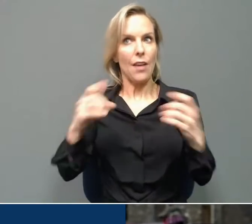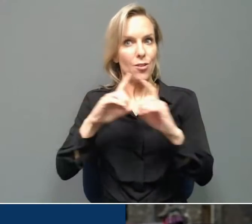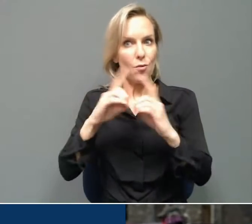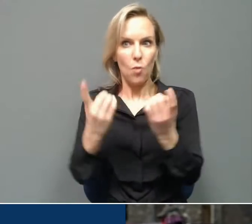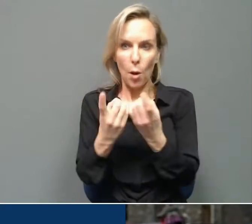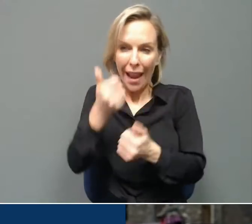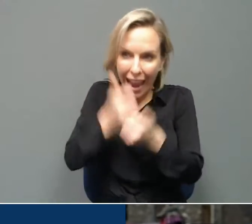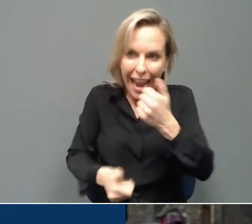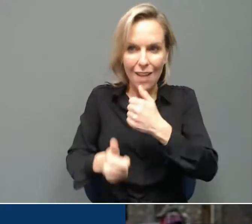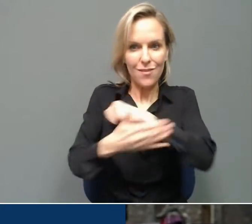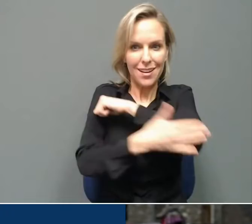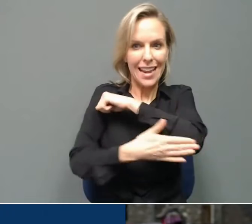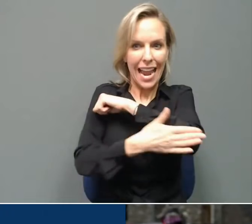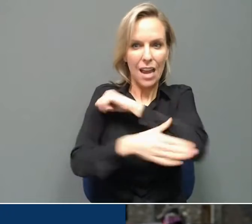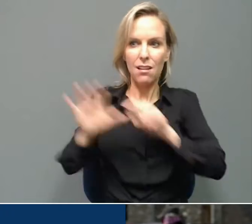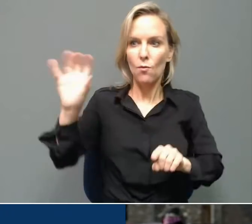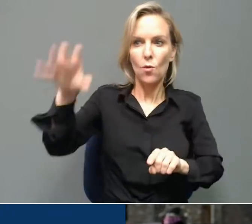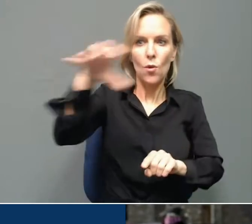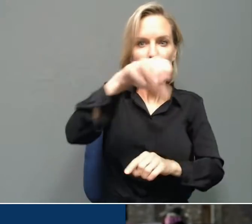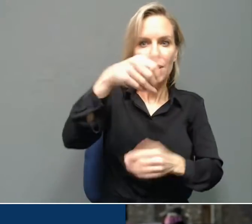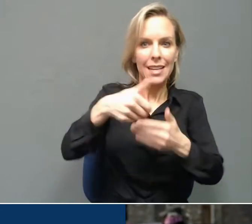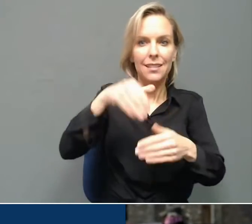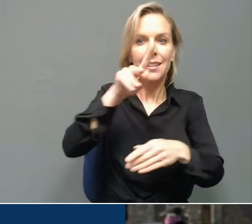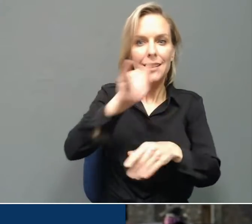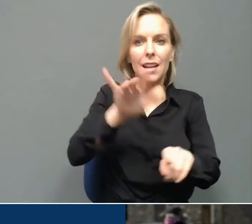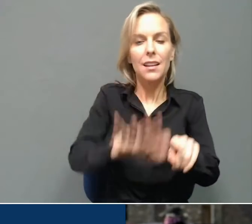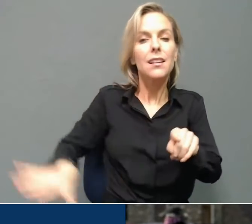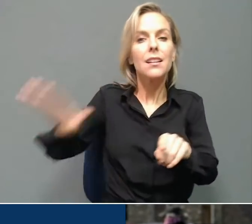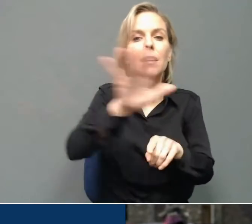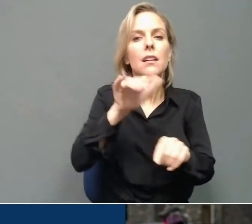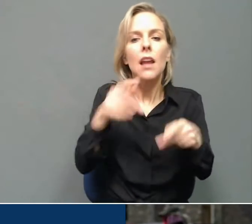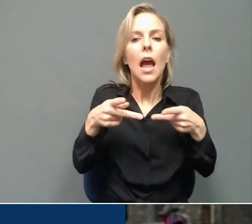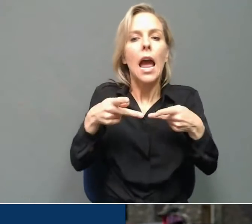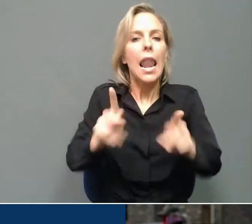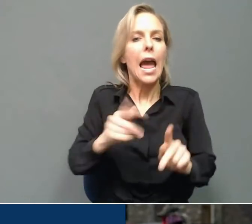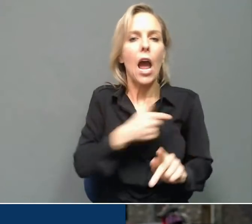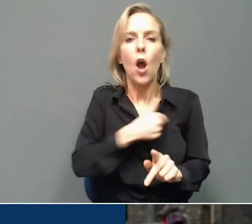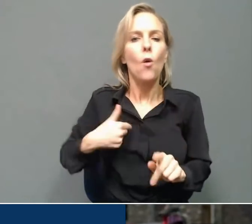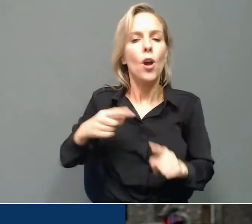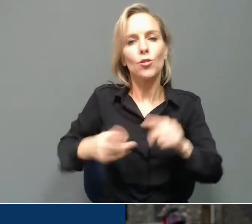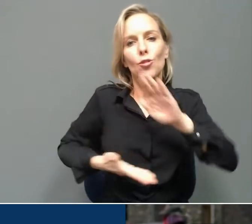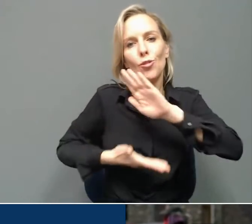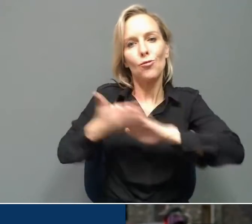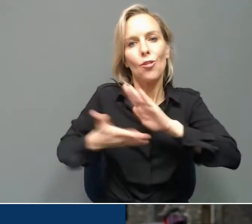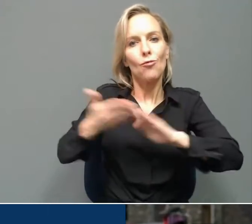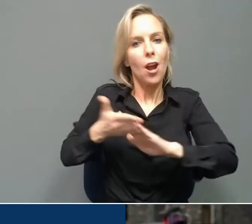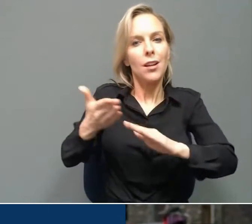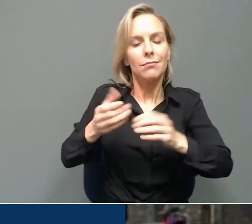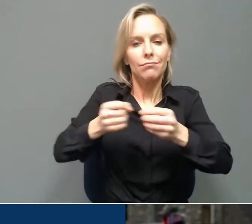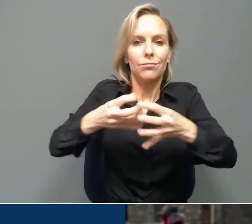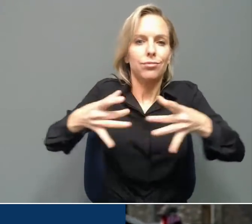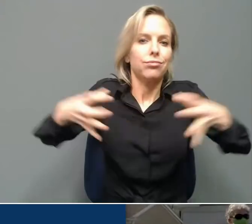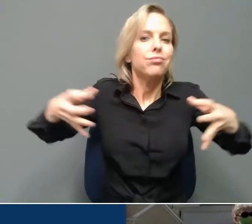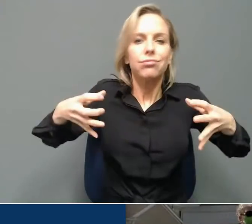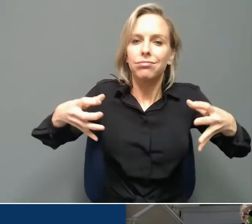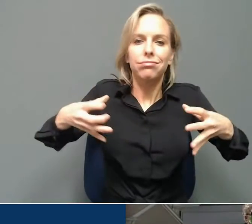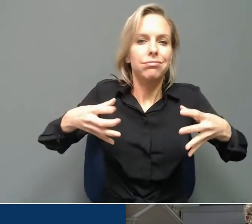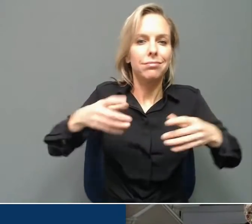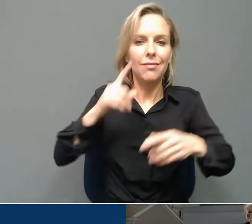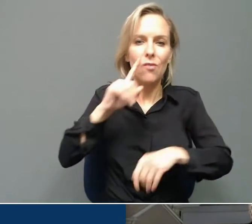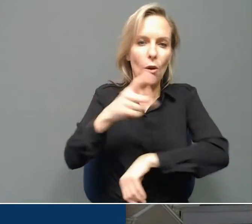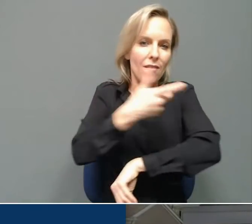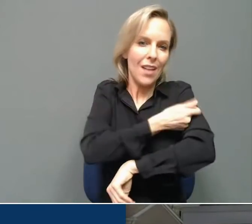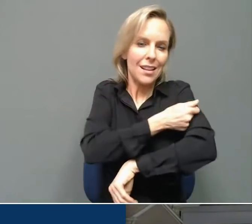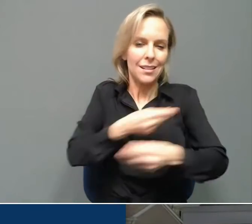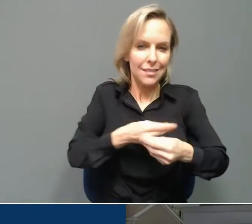in Kentucky, but that doesn't allow us the space to run mass vaccinations like we're doing today. So we've got such strong partnerships. This is